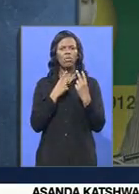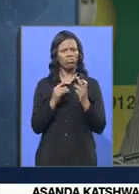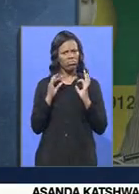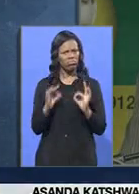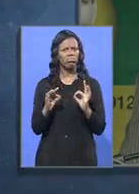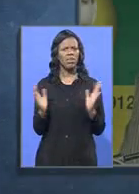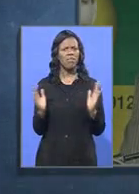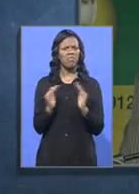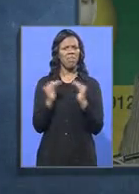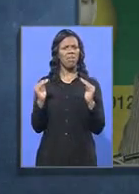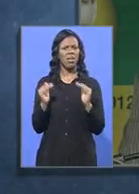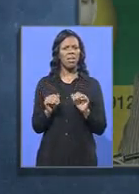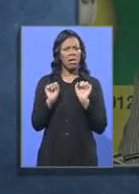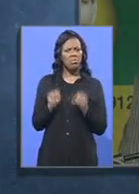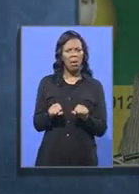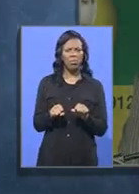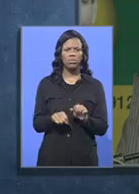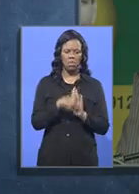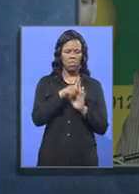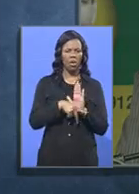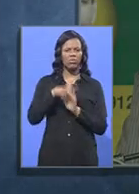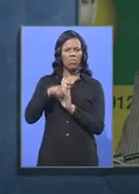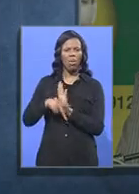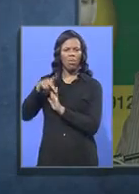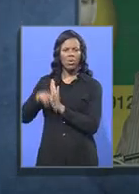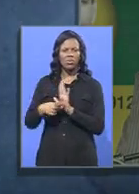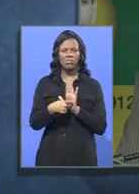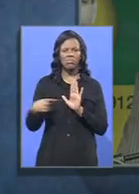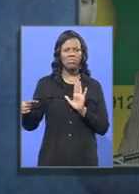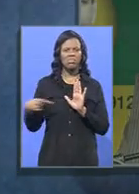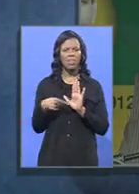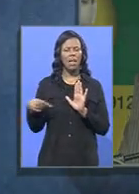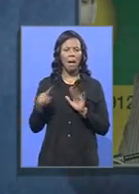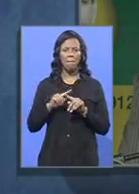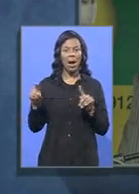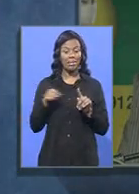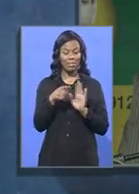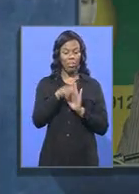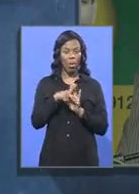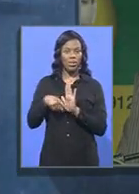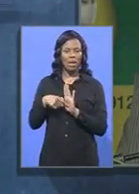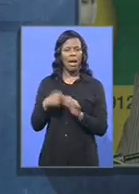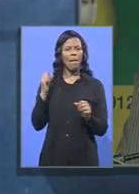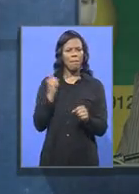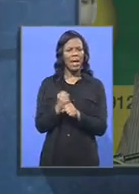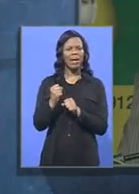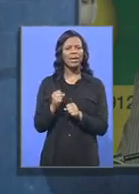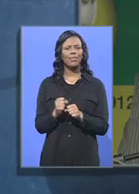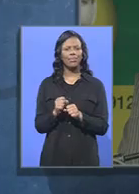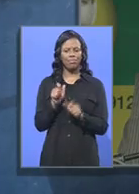just to pursue policies which have outraged the conscience